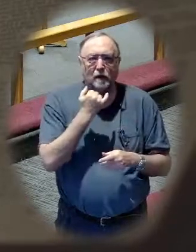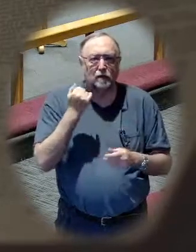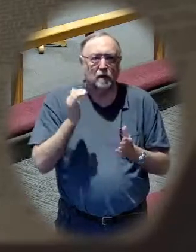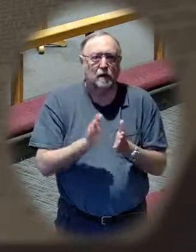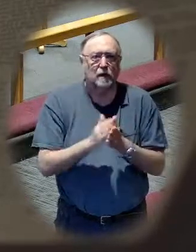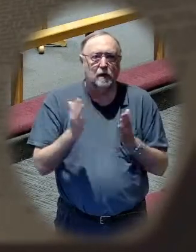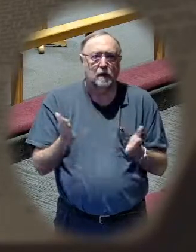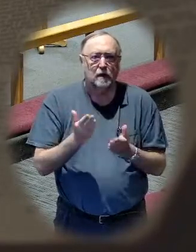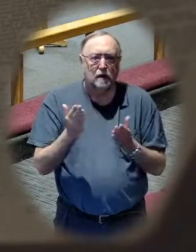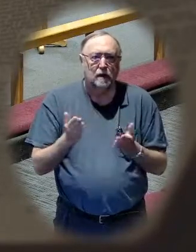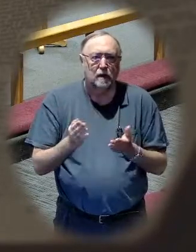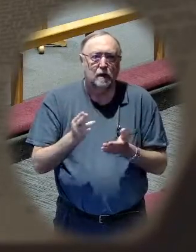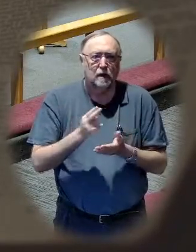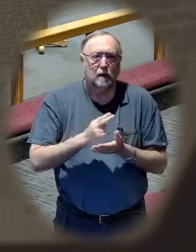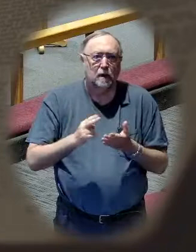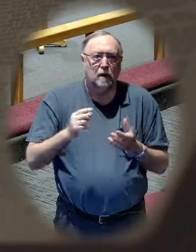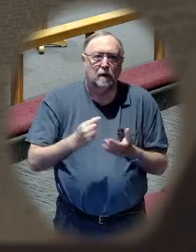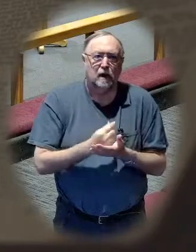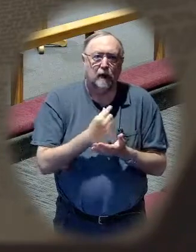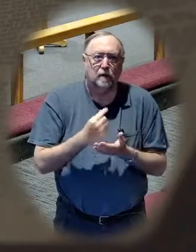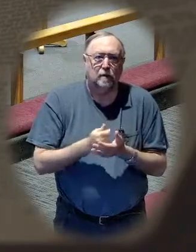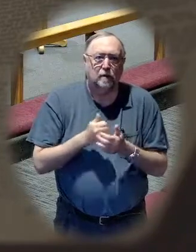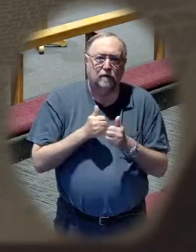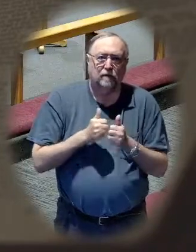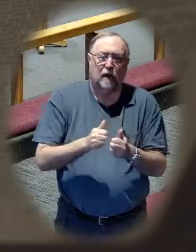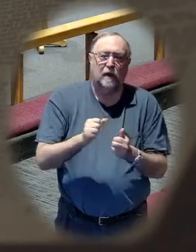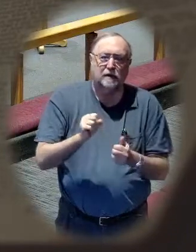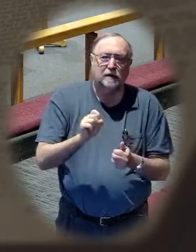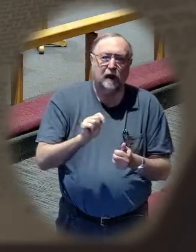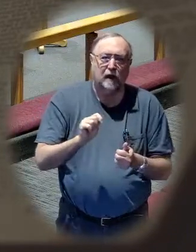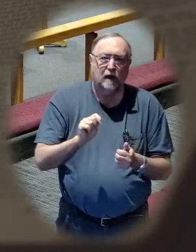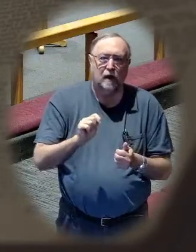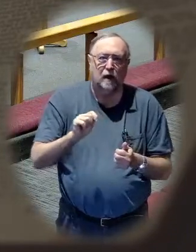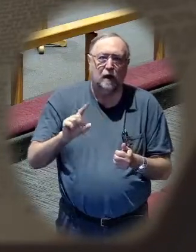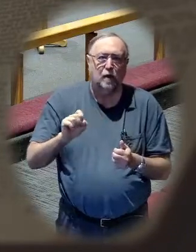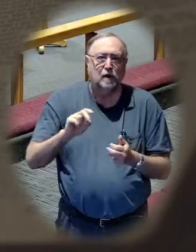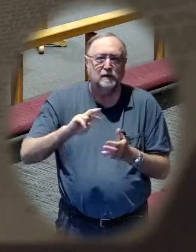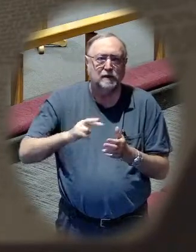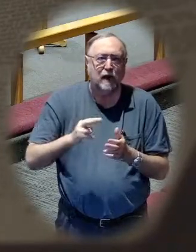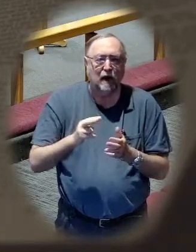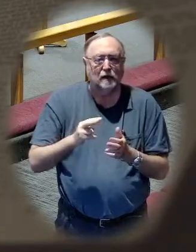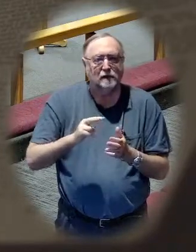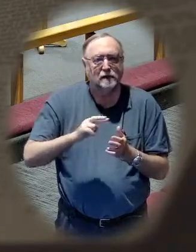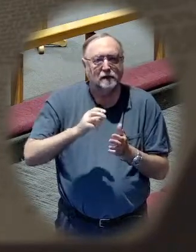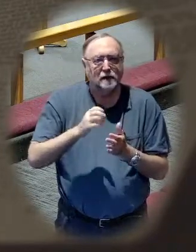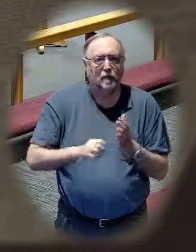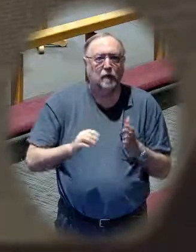The Holy Gospel according to St. Luke, the second chapter.